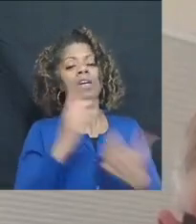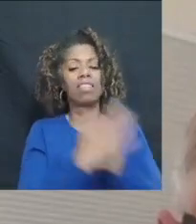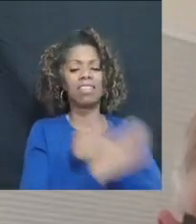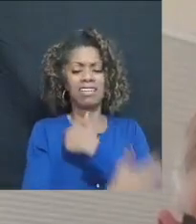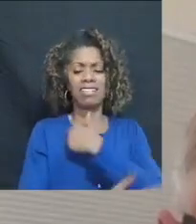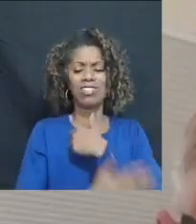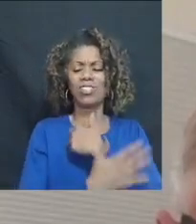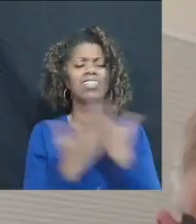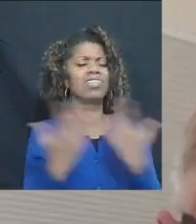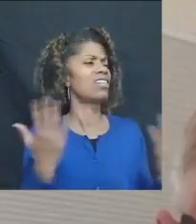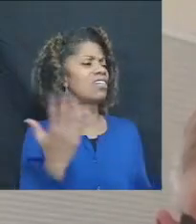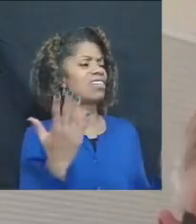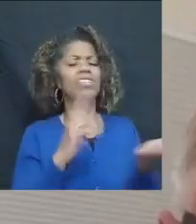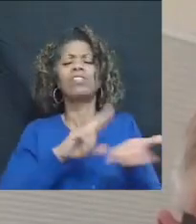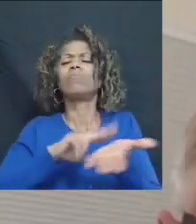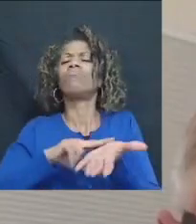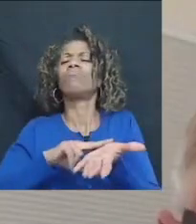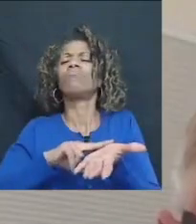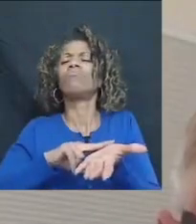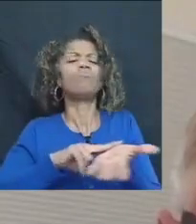and then think about